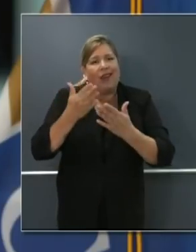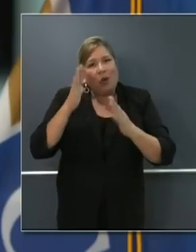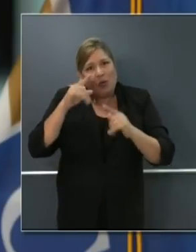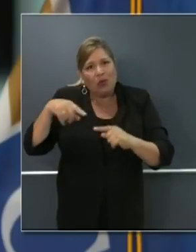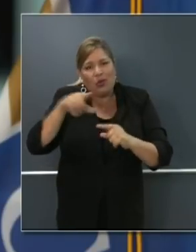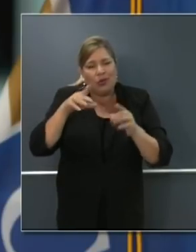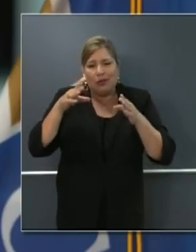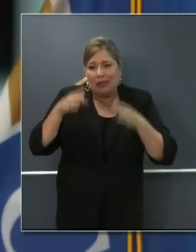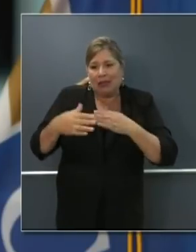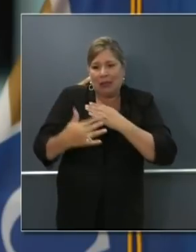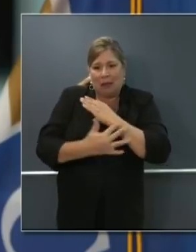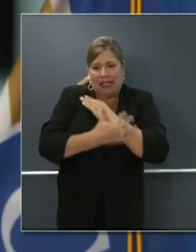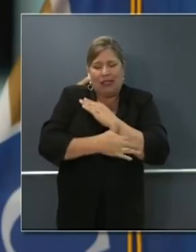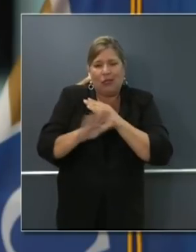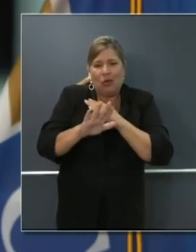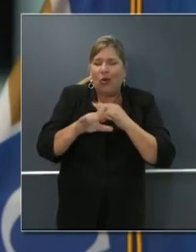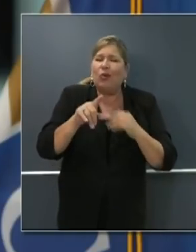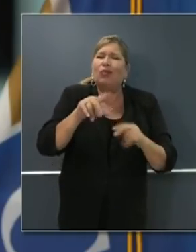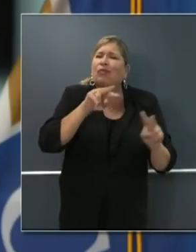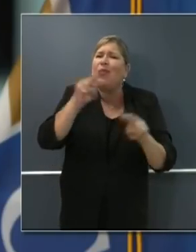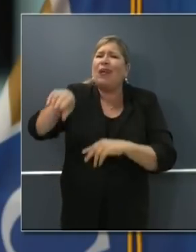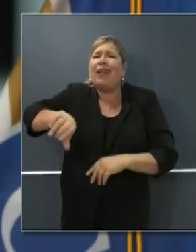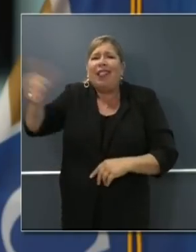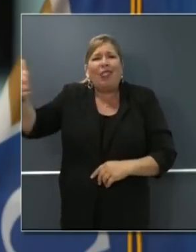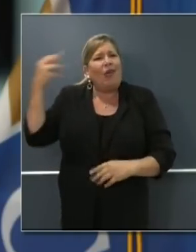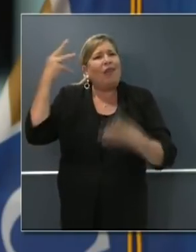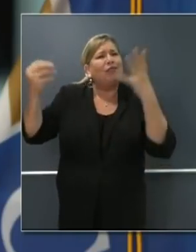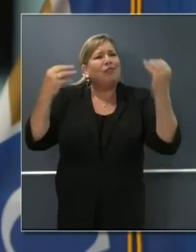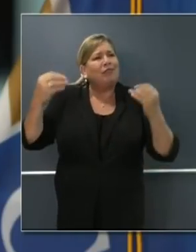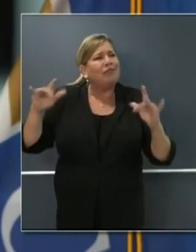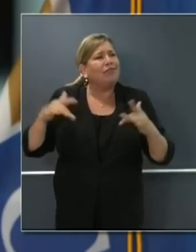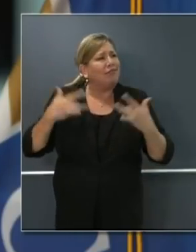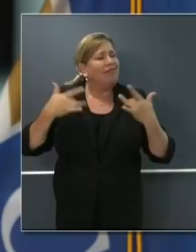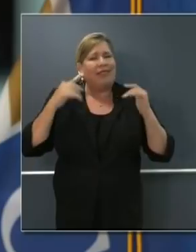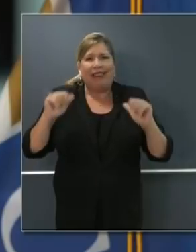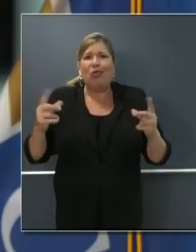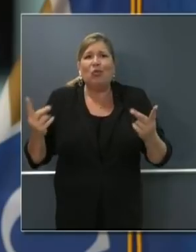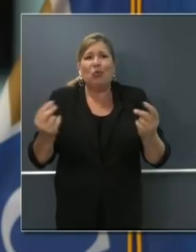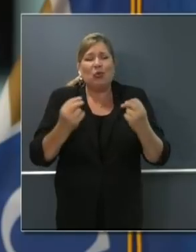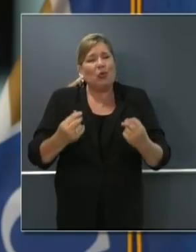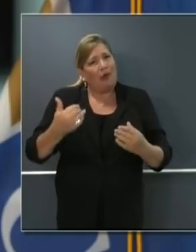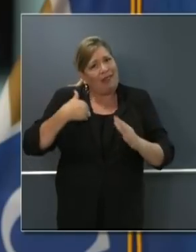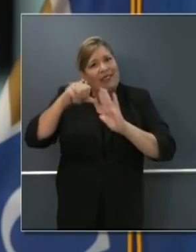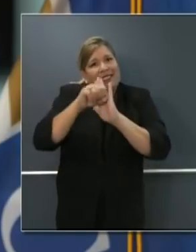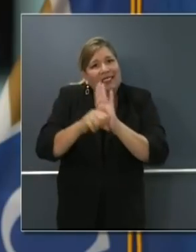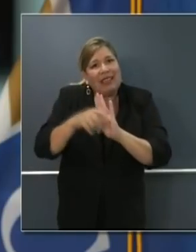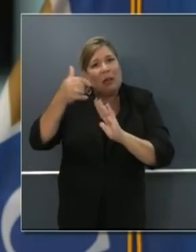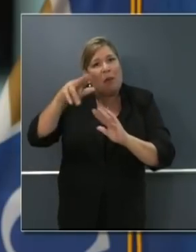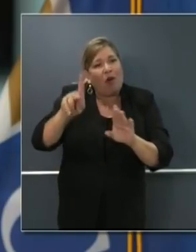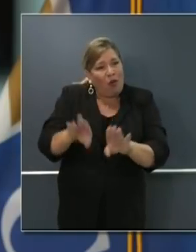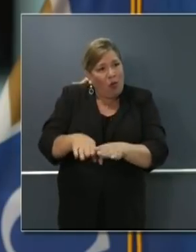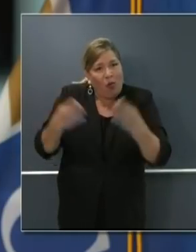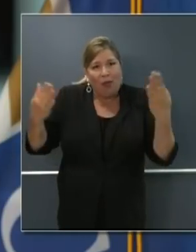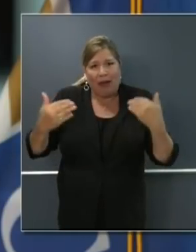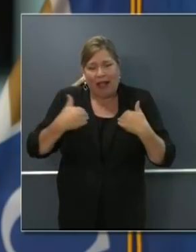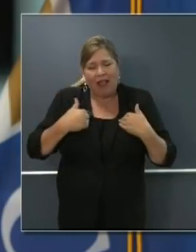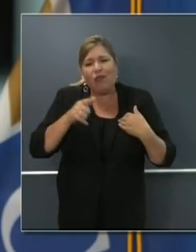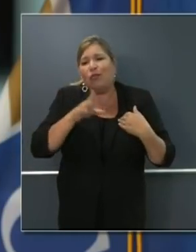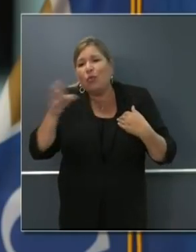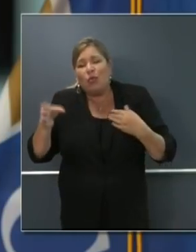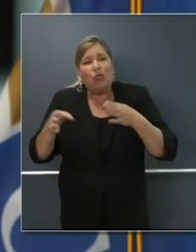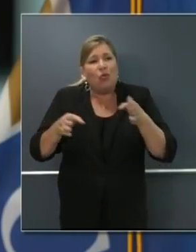allowable, things that were already allowable but may not have been as clear. Those 200 state parks that are open in the state of California, as long as